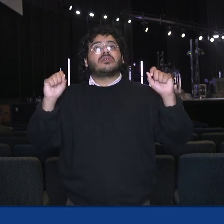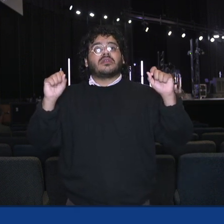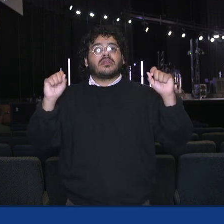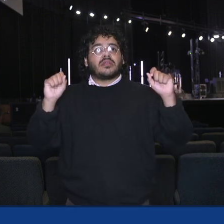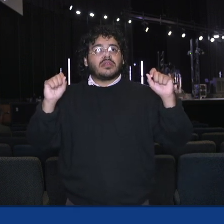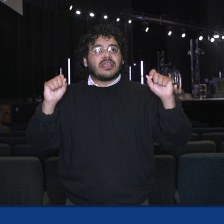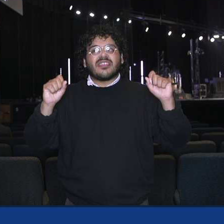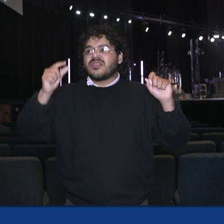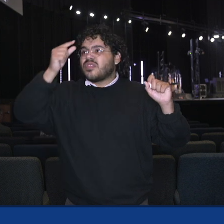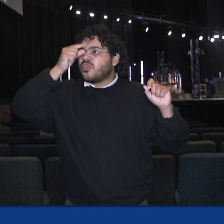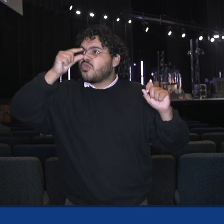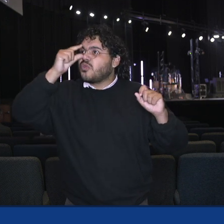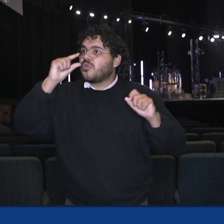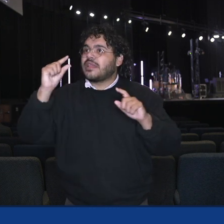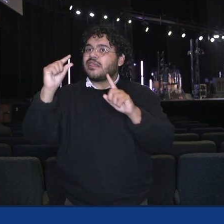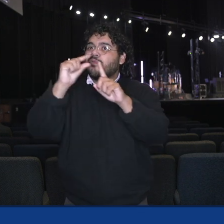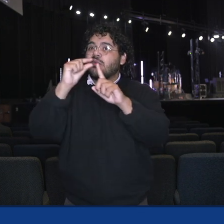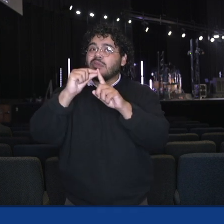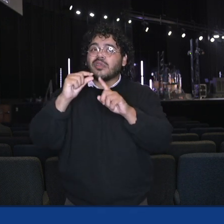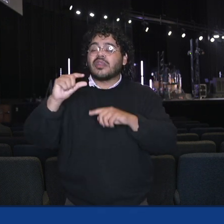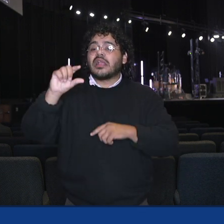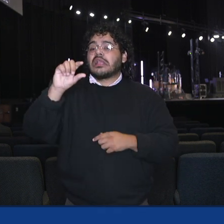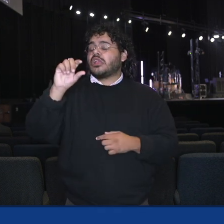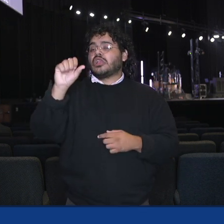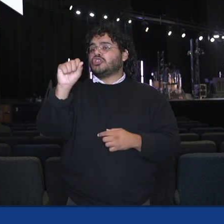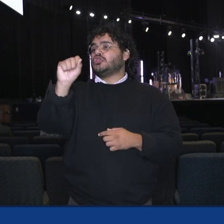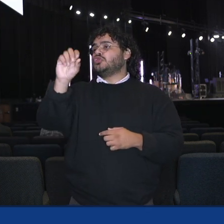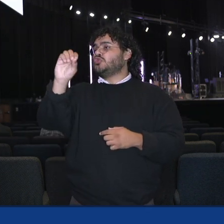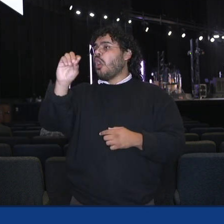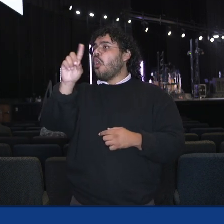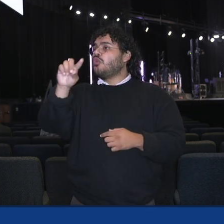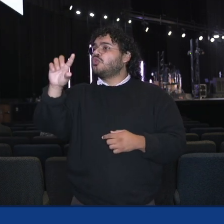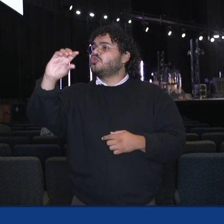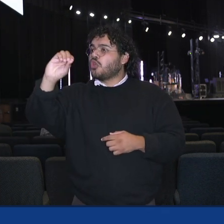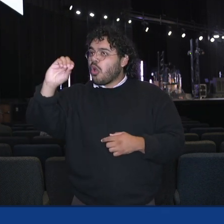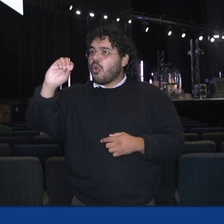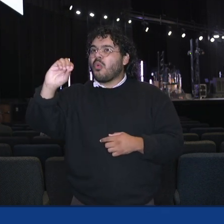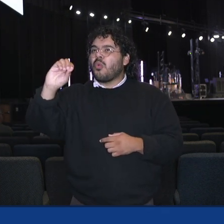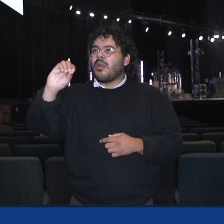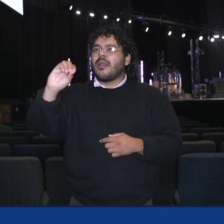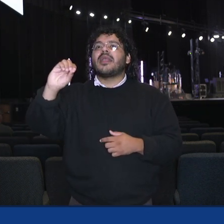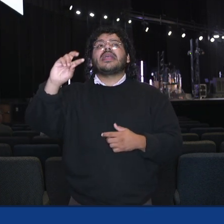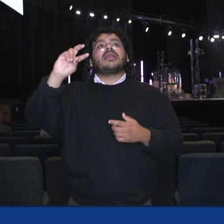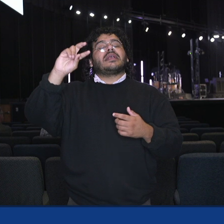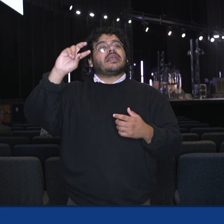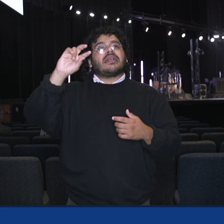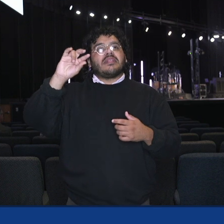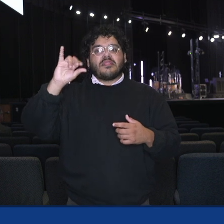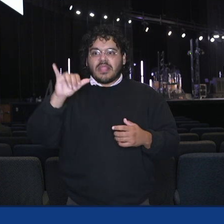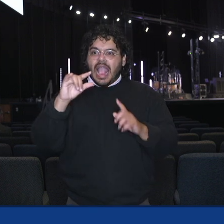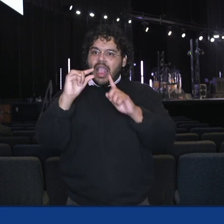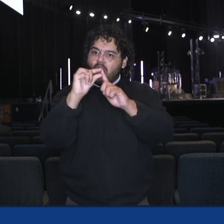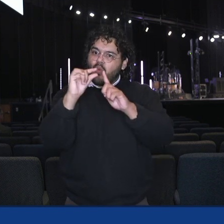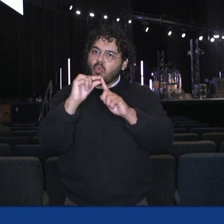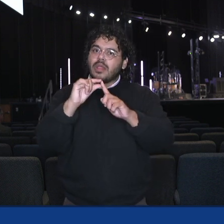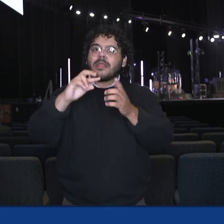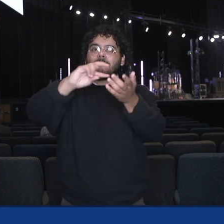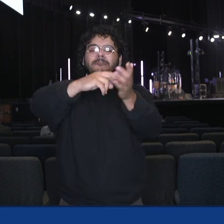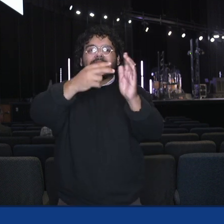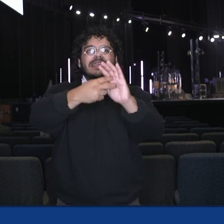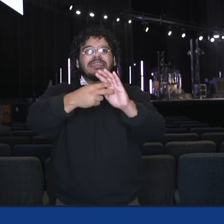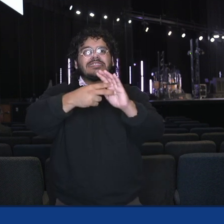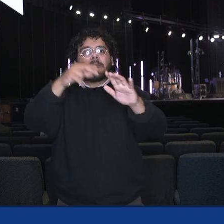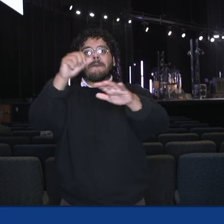we come to very often is the Greek word sozo. It's the word that exemplifies being set